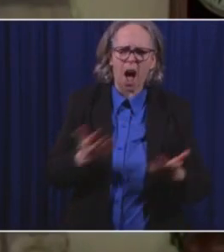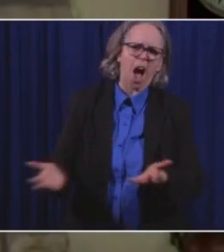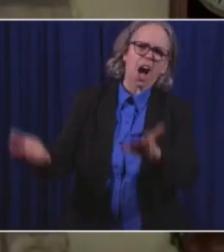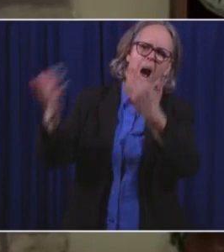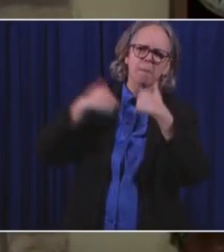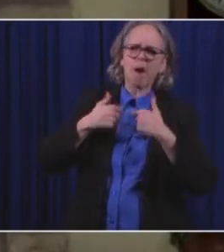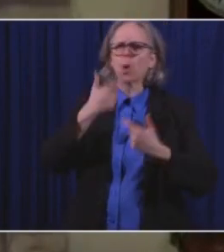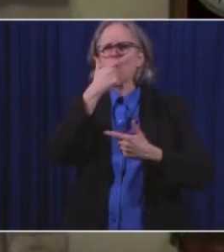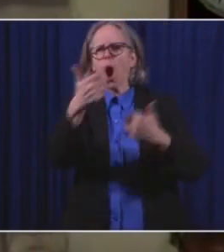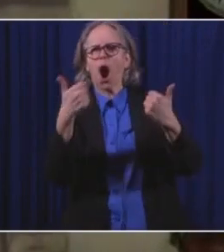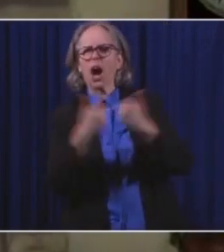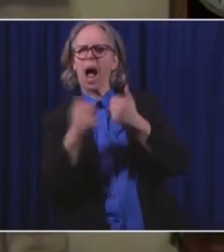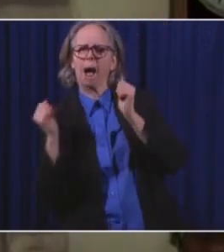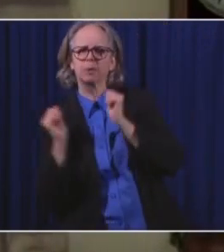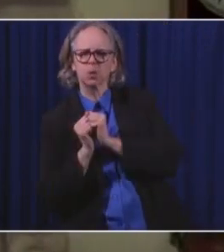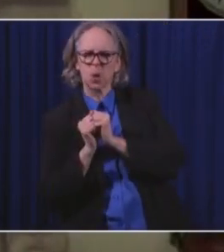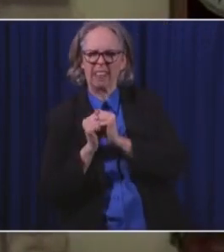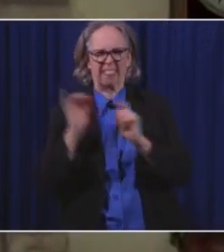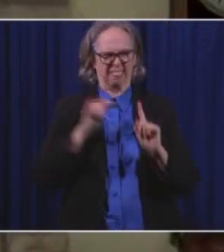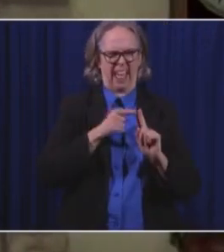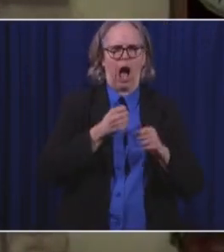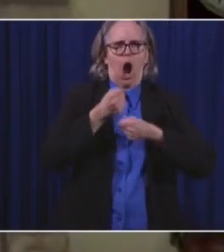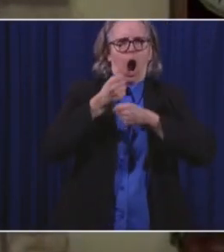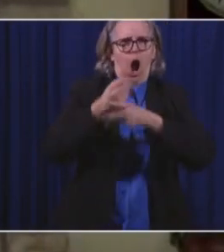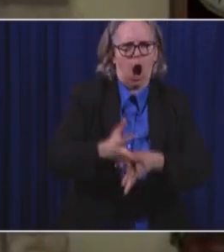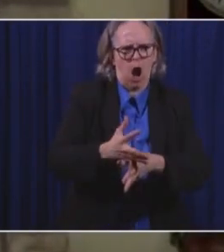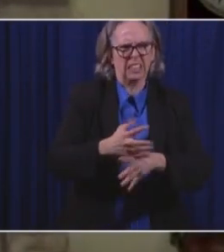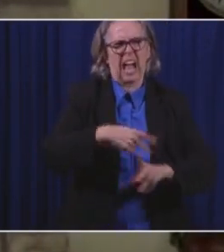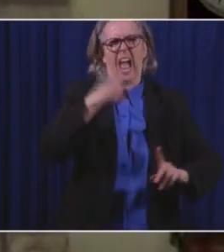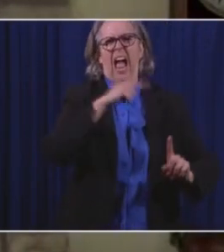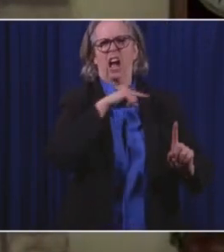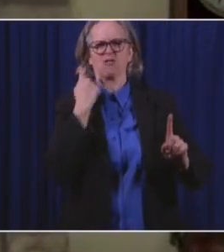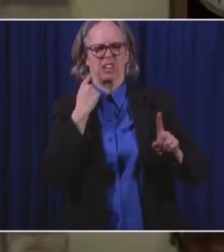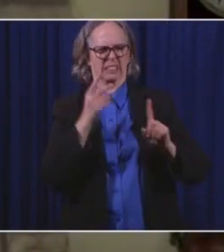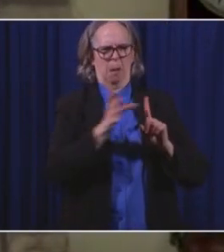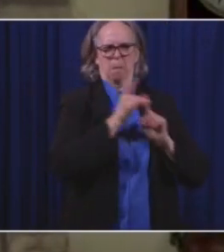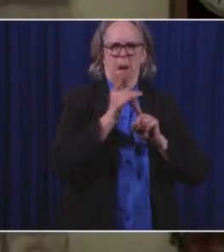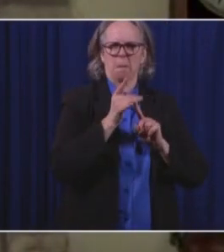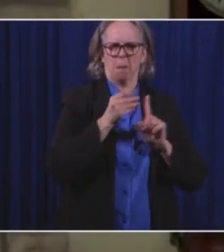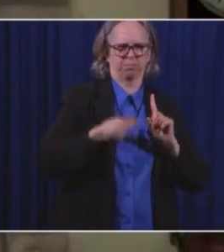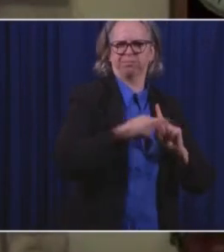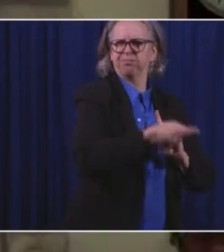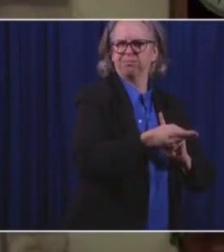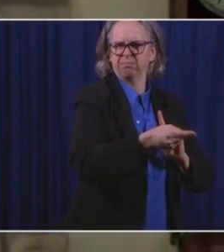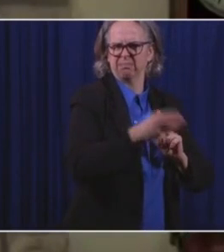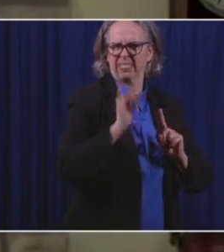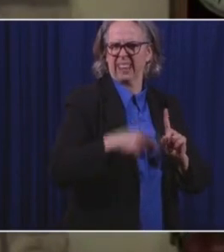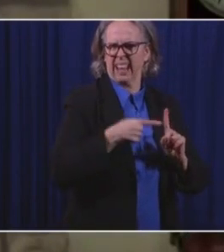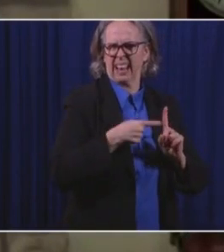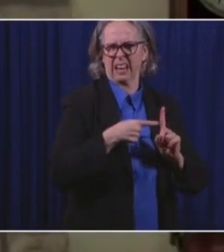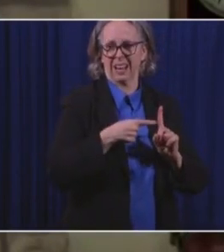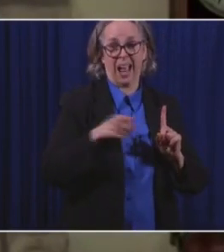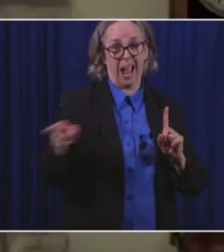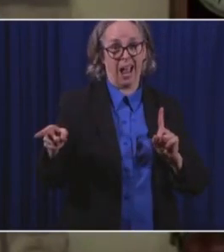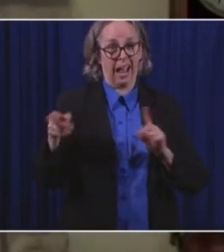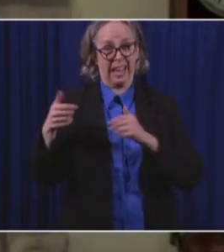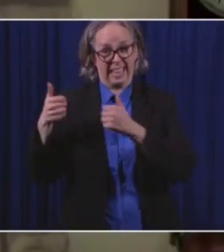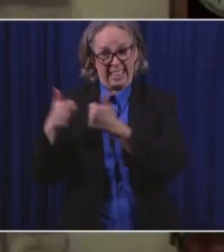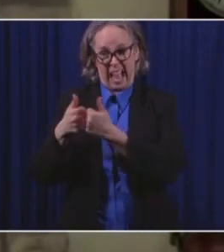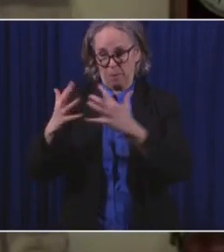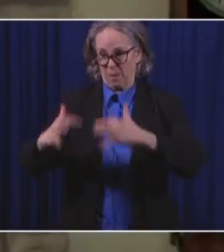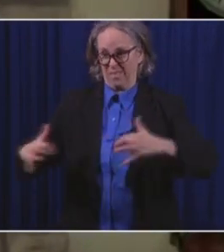threat is. The biggest risk from these games is not the spectators who will be attending the games and who will be following the